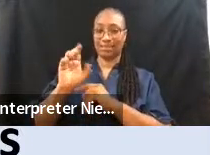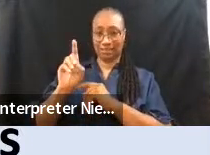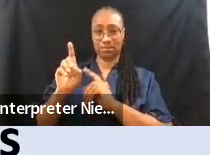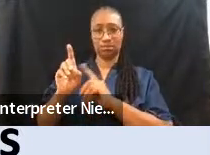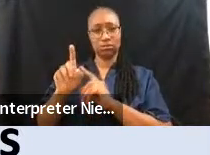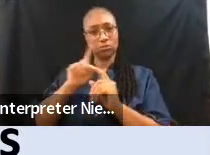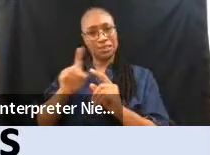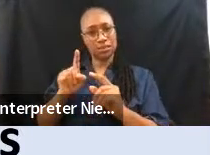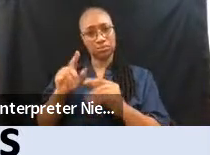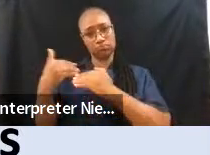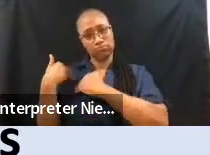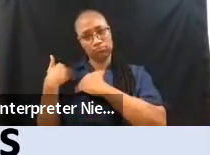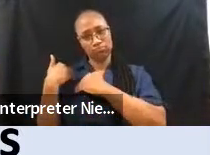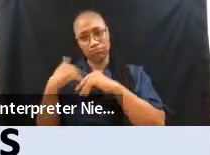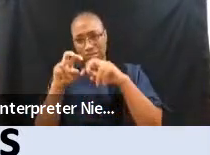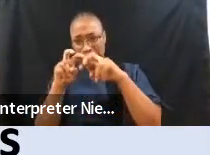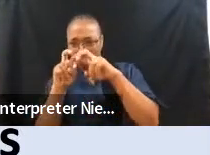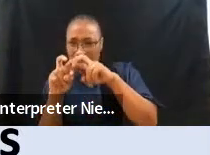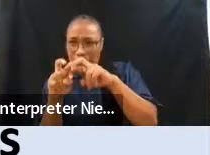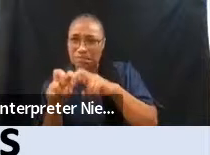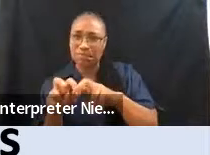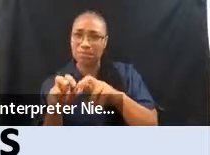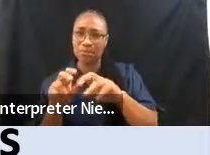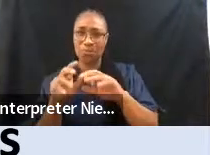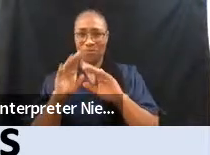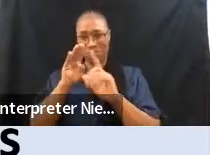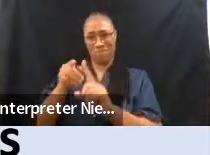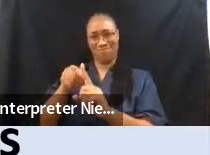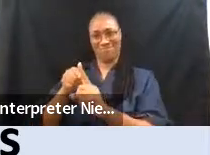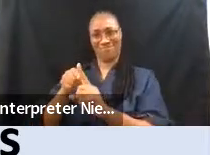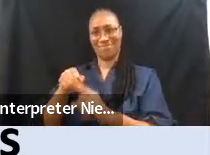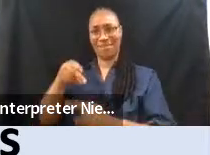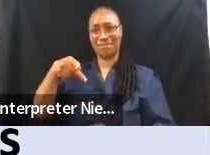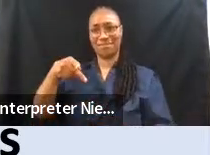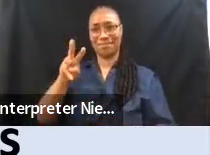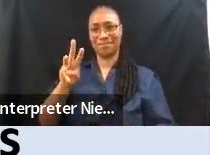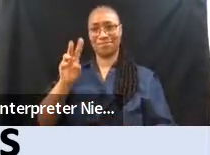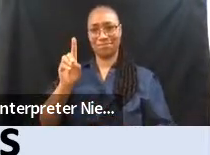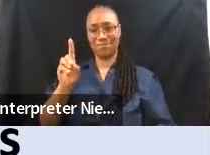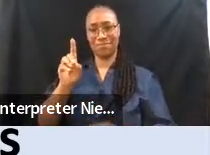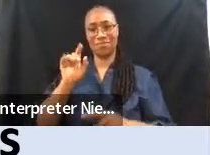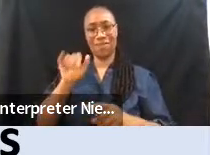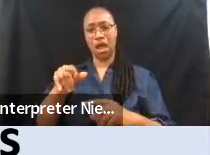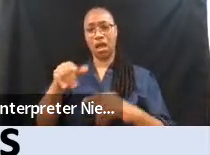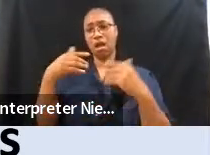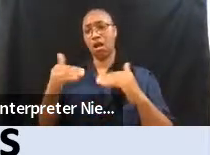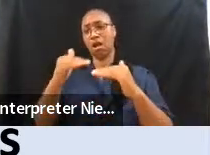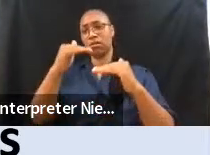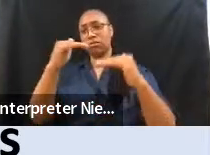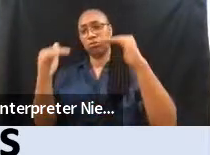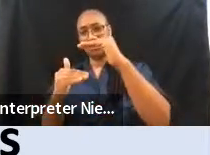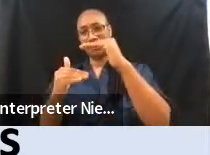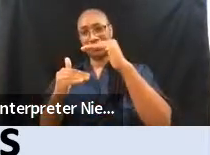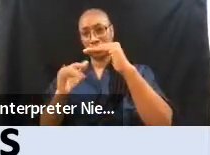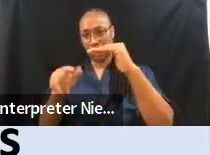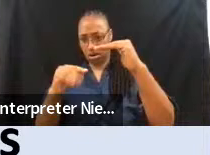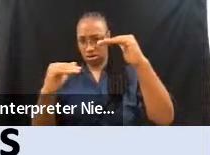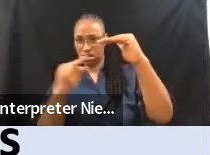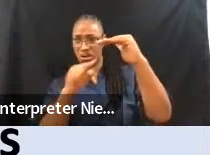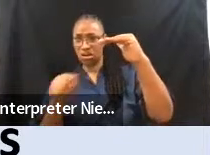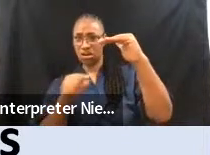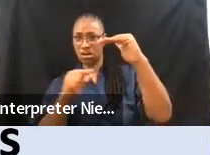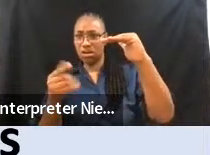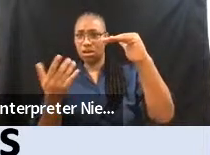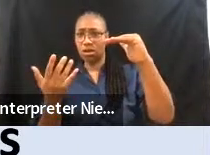significant healthcare disparities, due in part to lack of physical access, leading to delayed care,